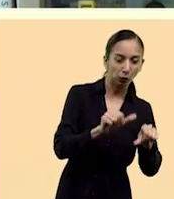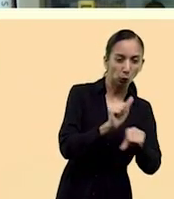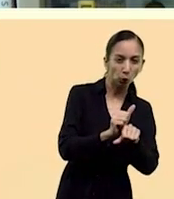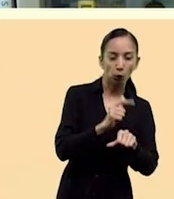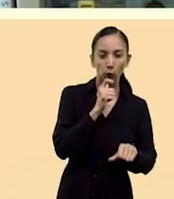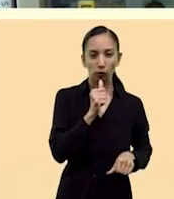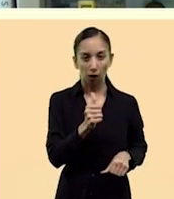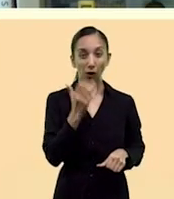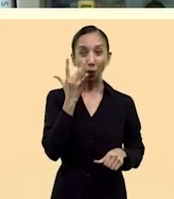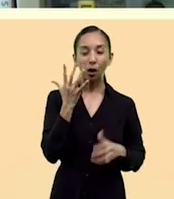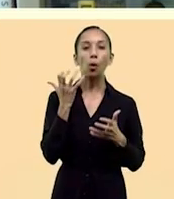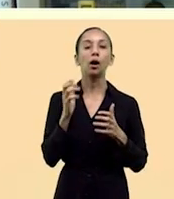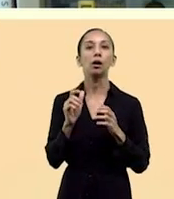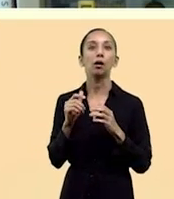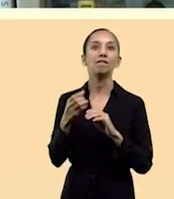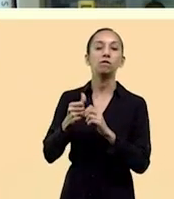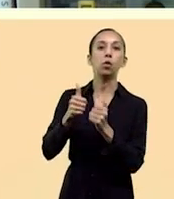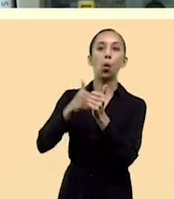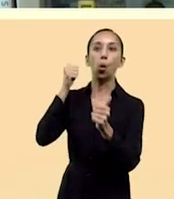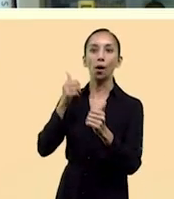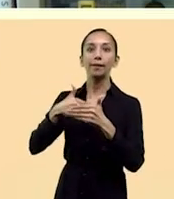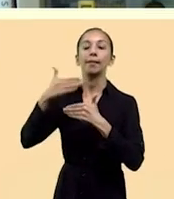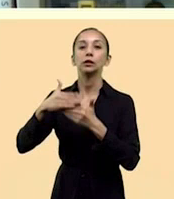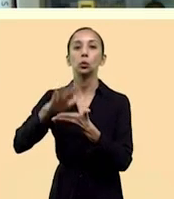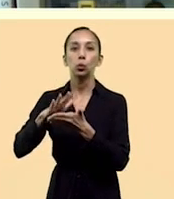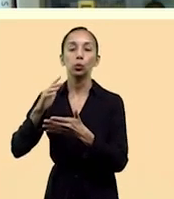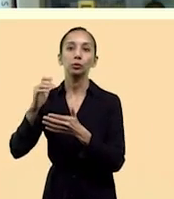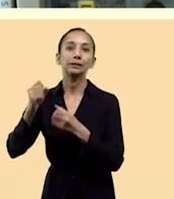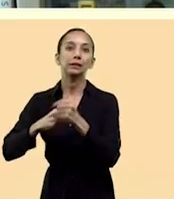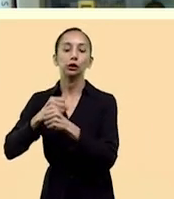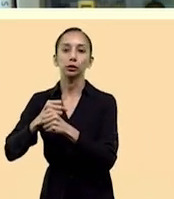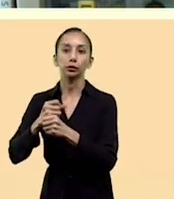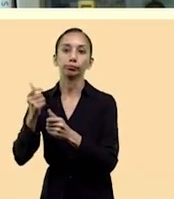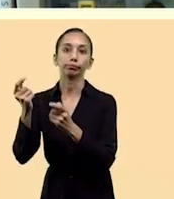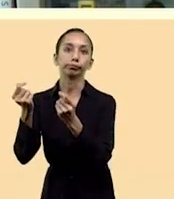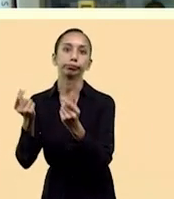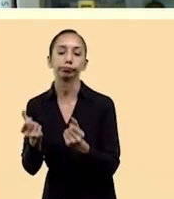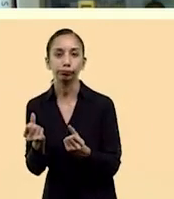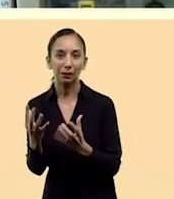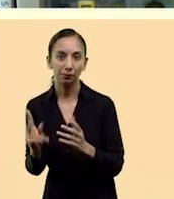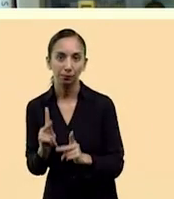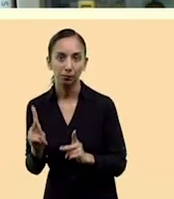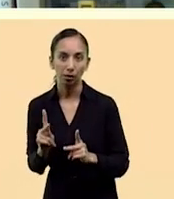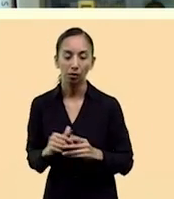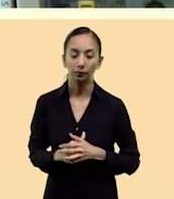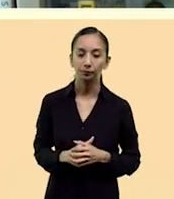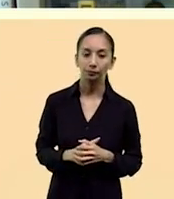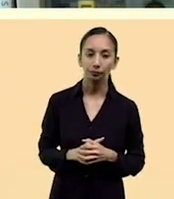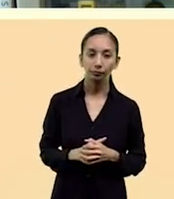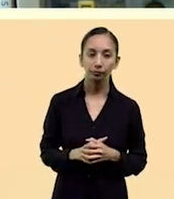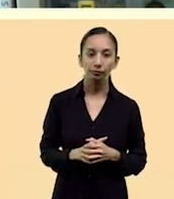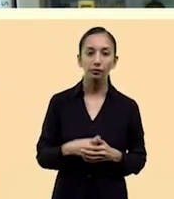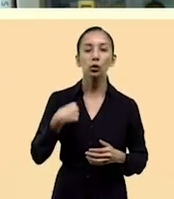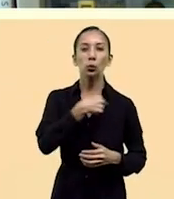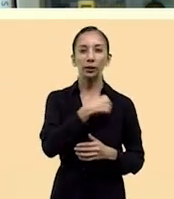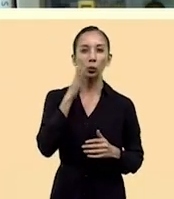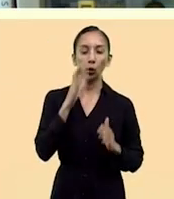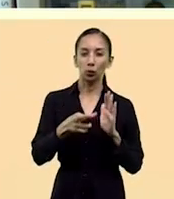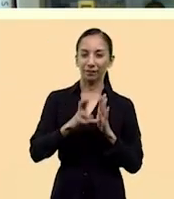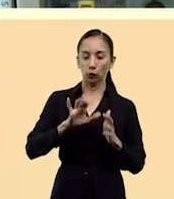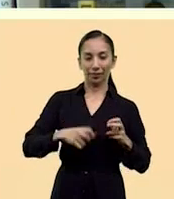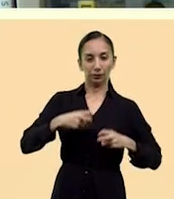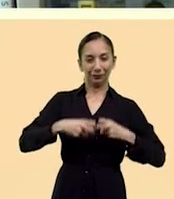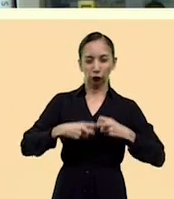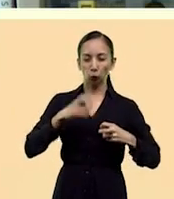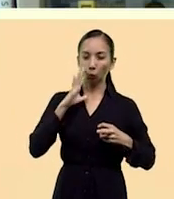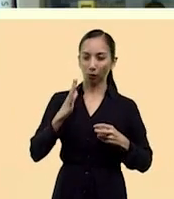significant reductions in the coming school year. The Board of Los Angeles Unified will be meeting in the coming weeks to review these issues and make any